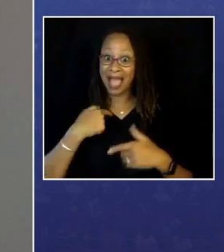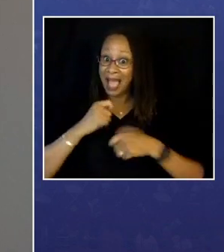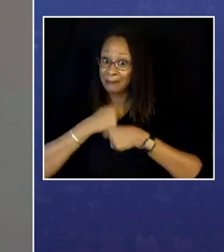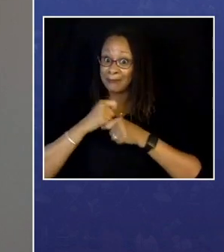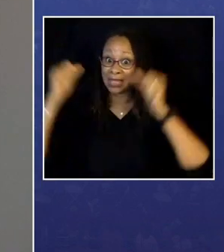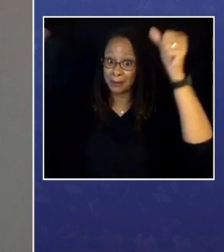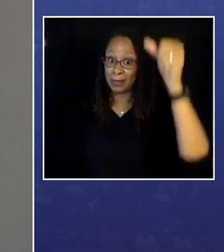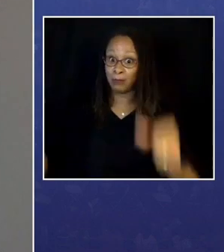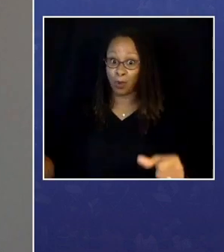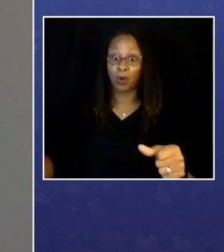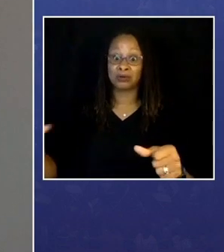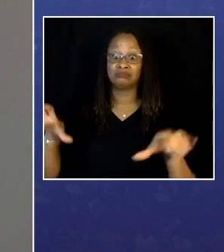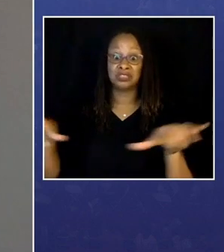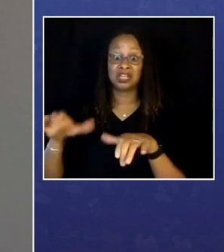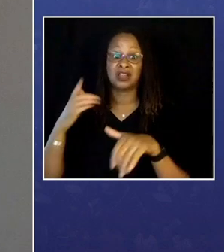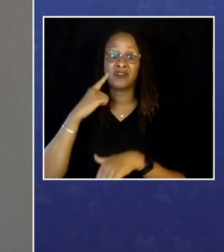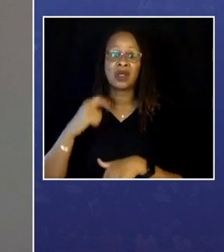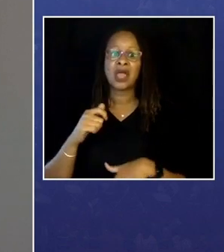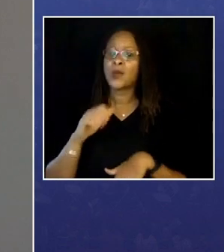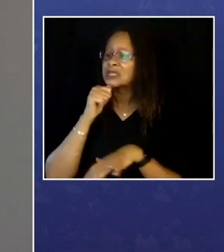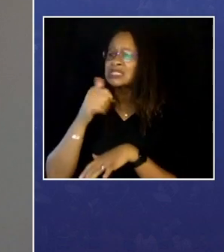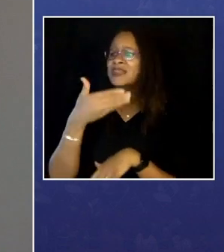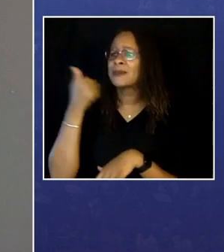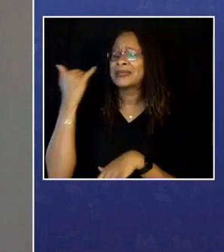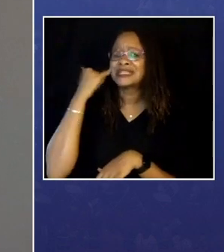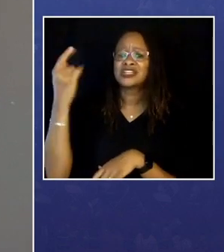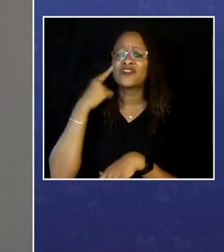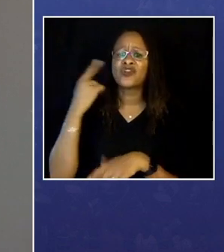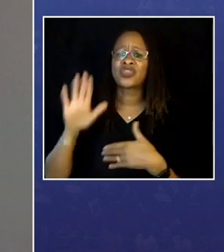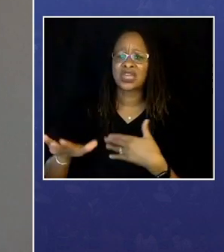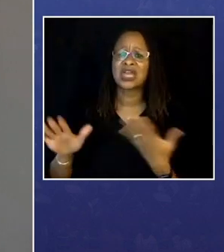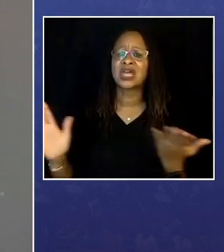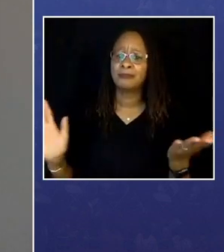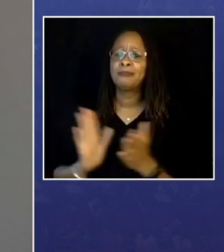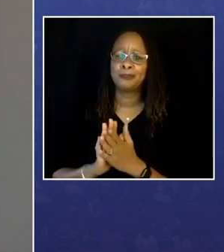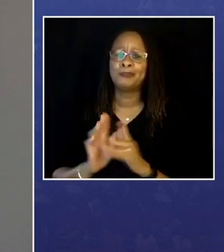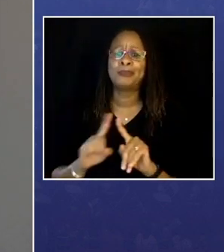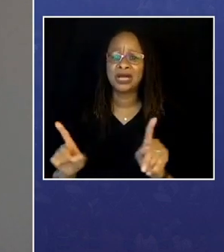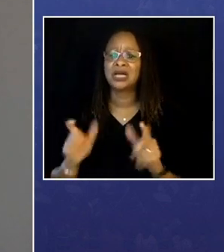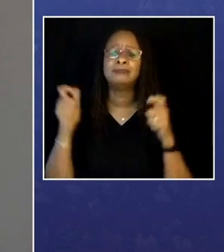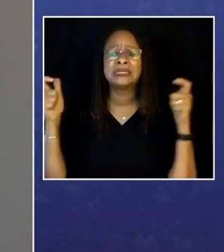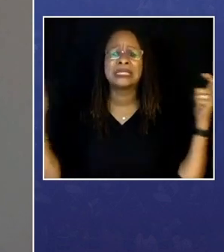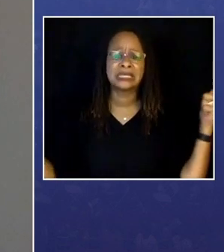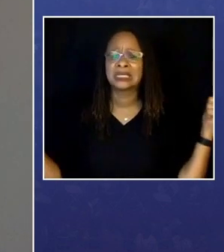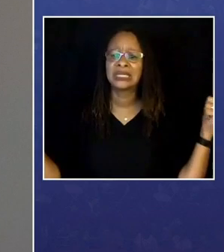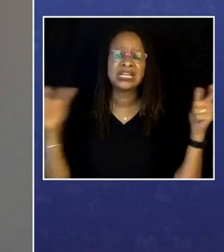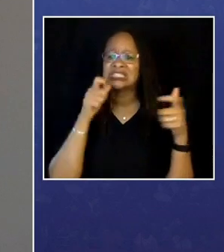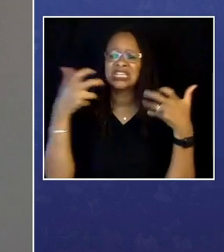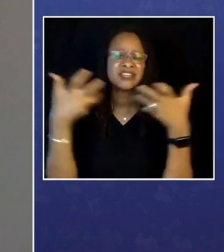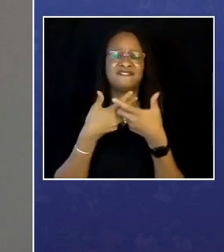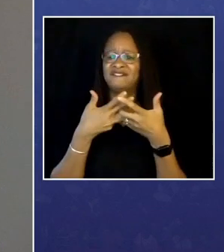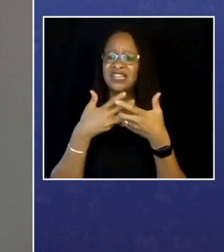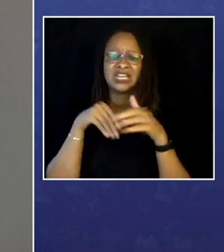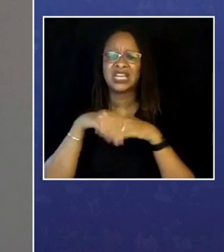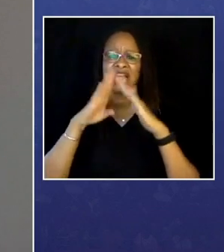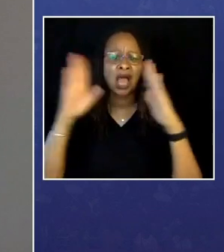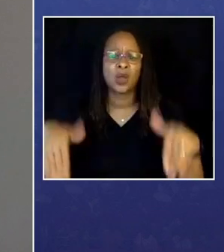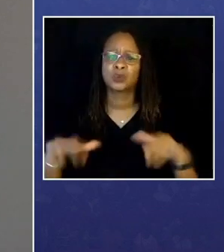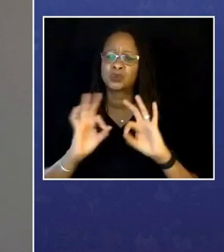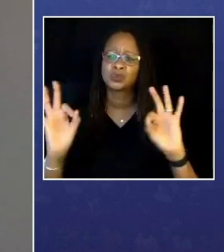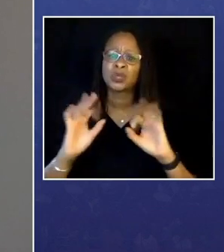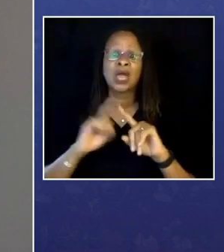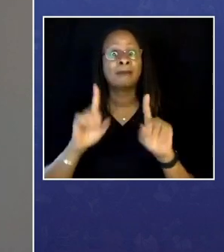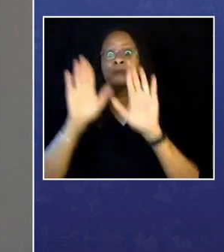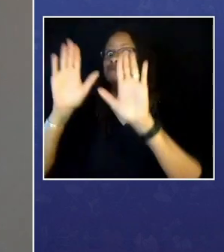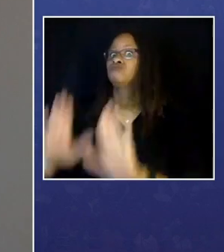the Biden-Harris campaign. You did. But it wasn't the best idea for this. Scratch the floors and stuff. Yeah, it was too big, doesn't fit through the door and everything. But it